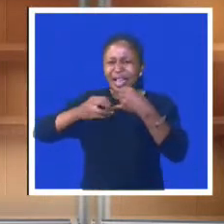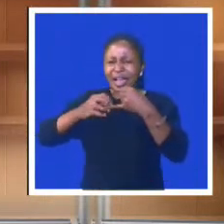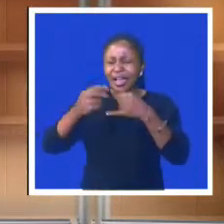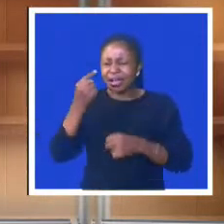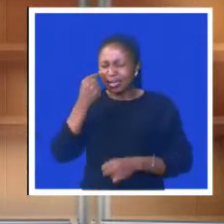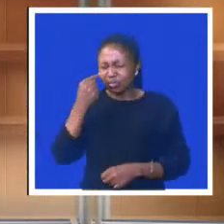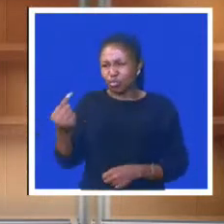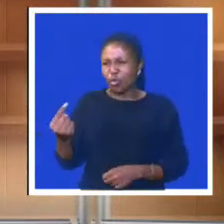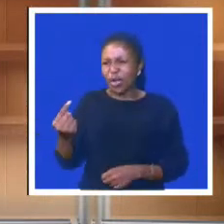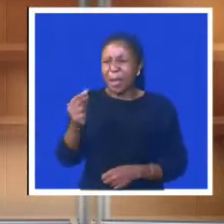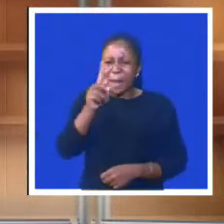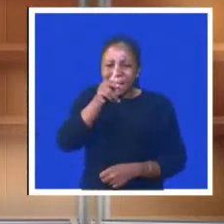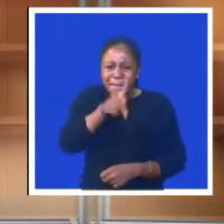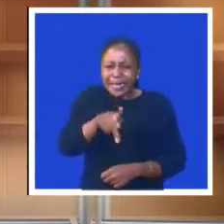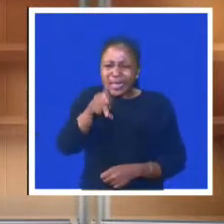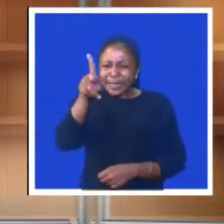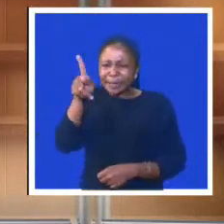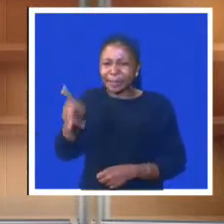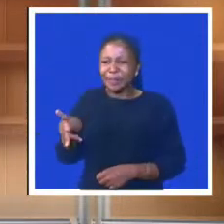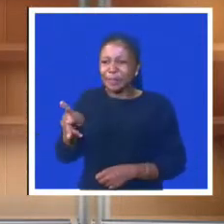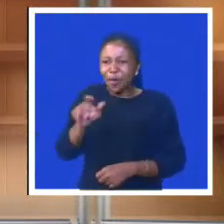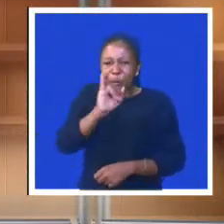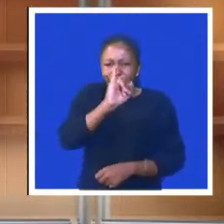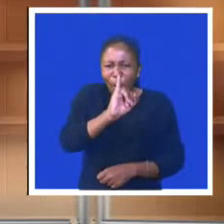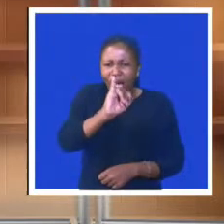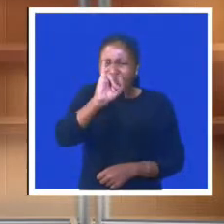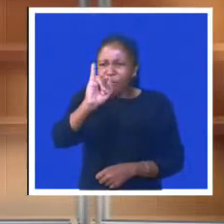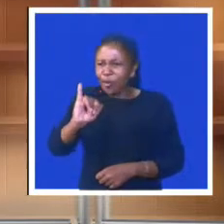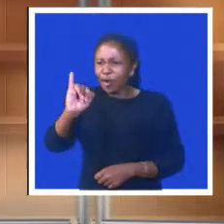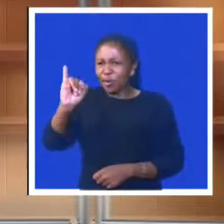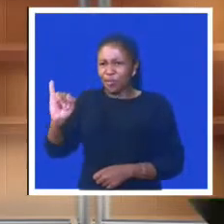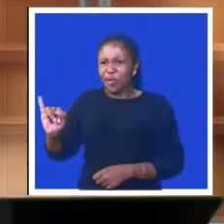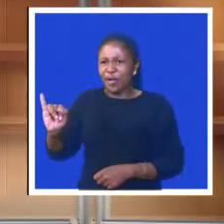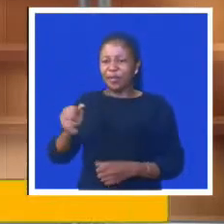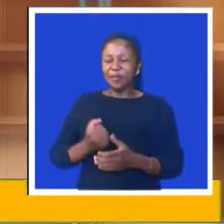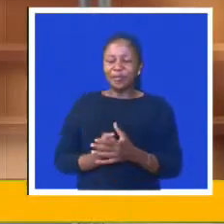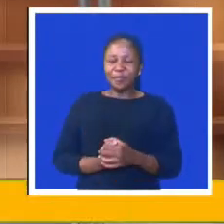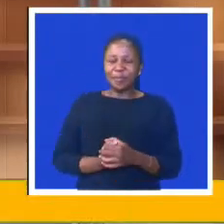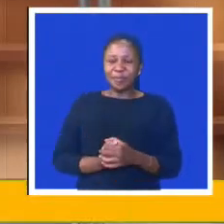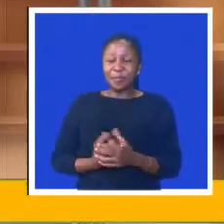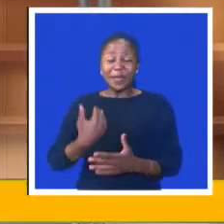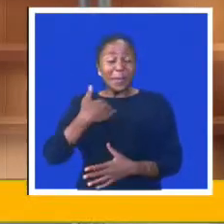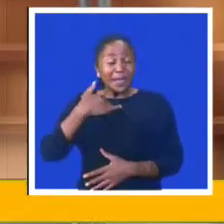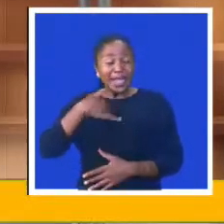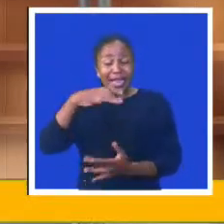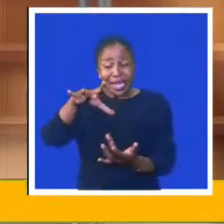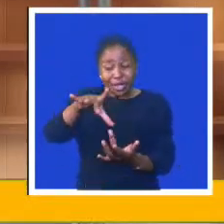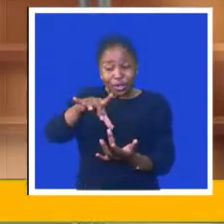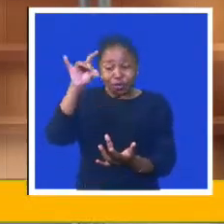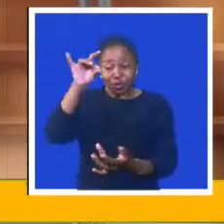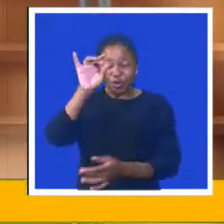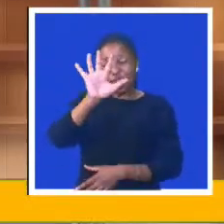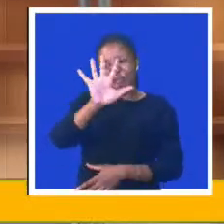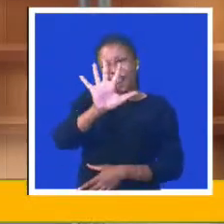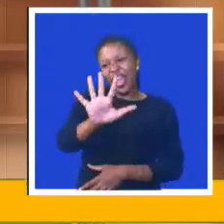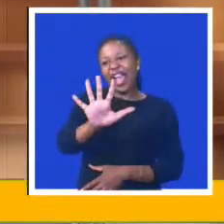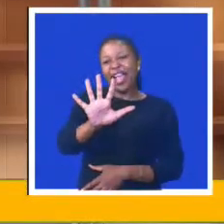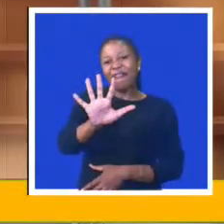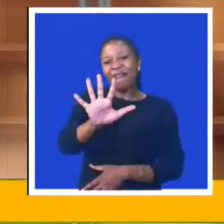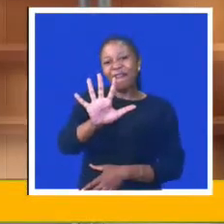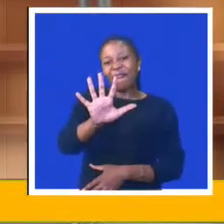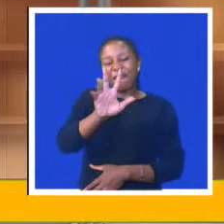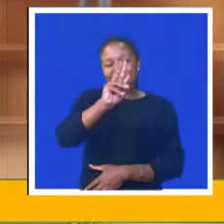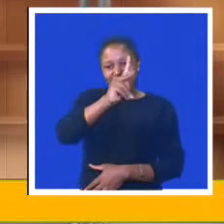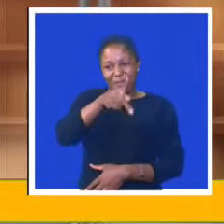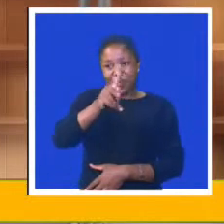prepositions one by one. Here, dear learner, I've chosen 5 of these prepositions. I've